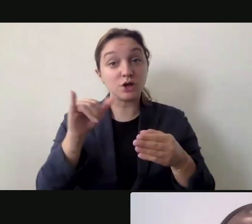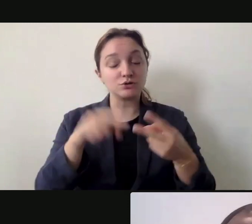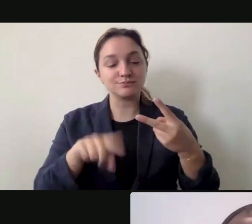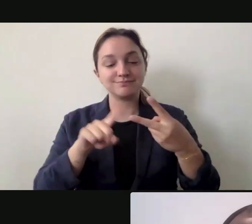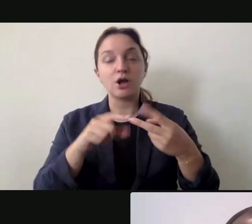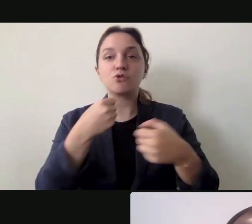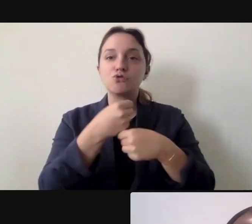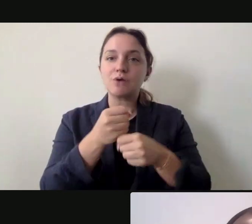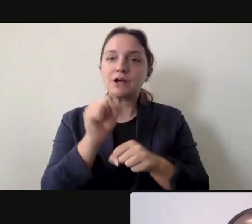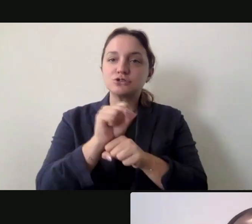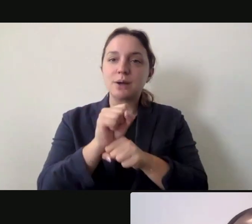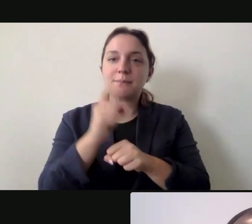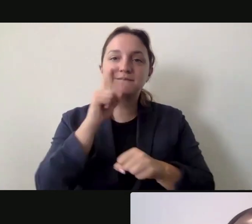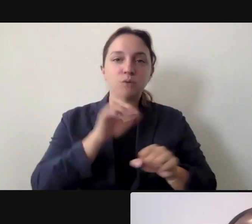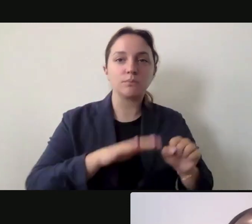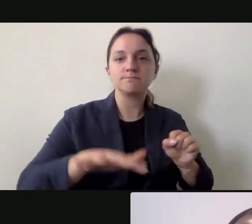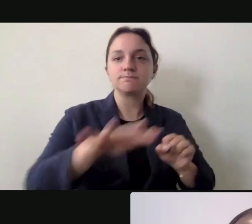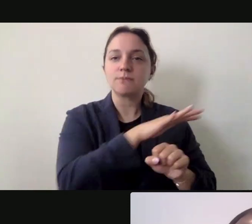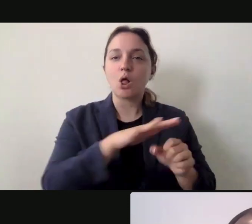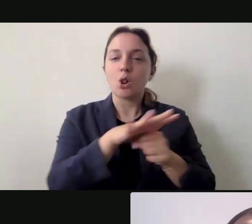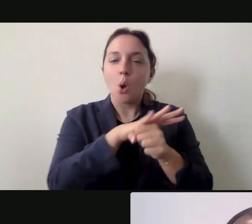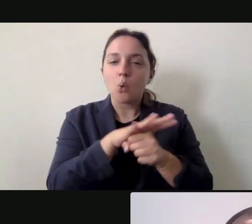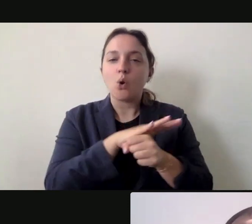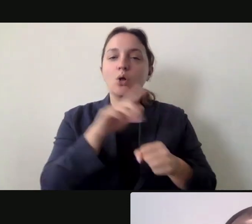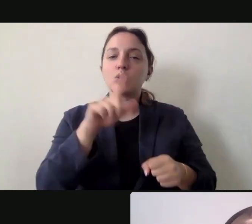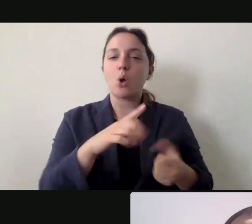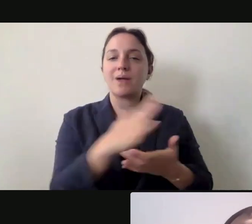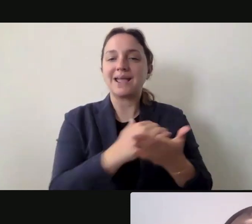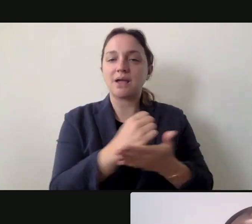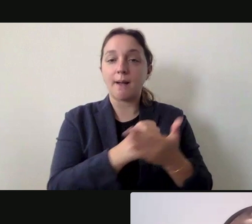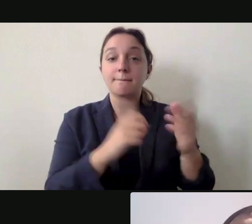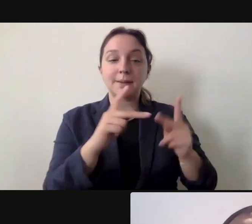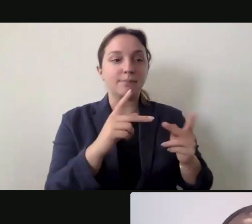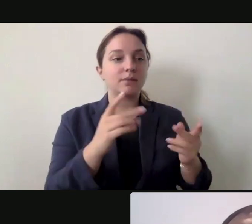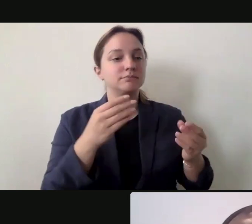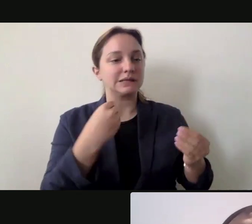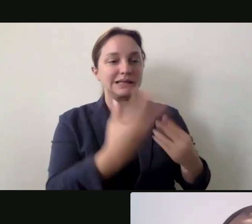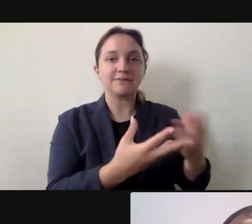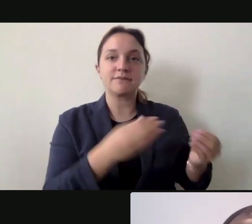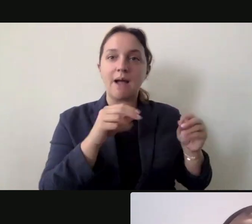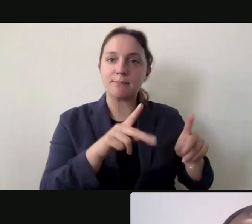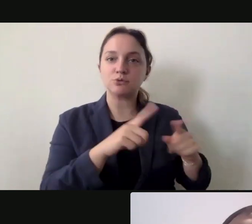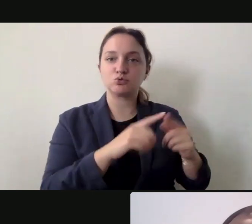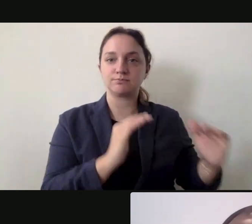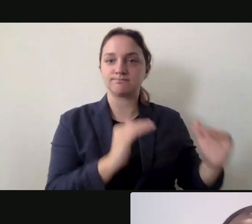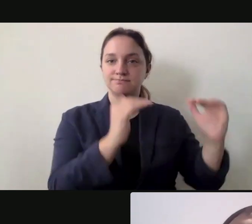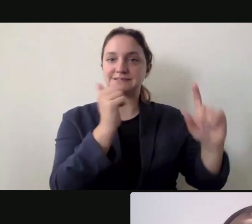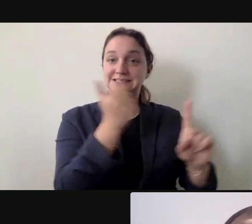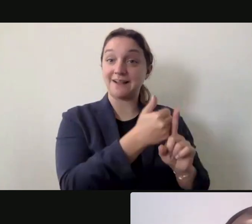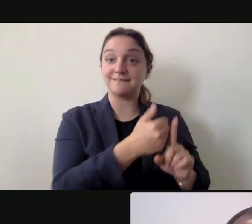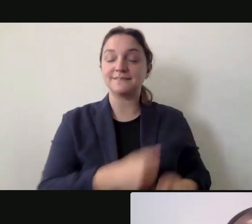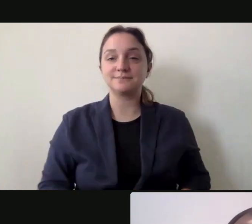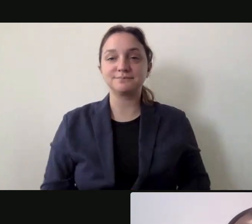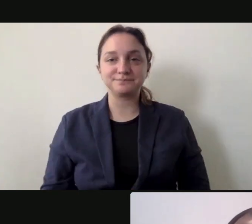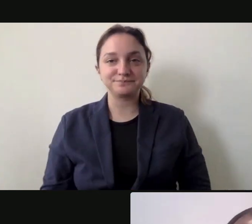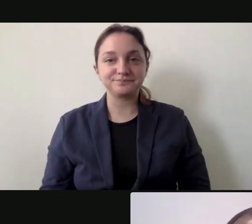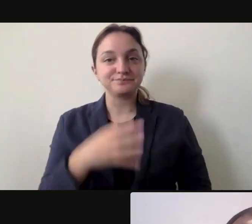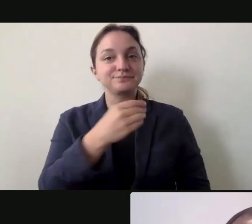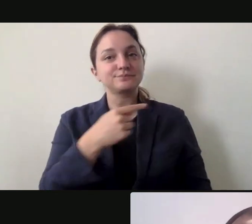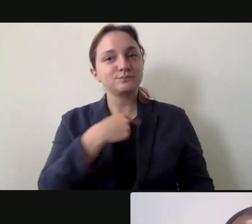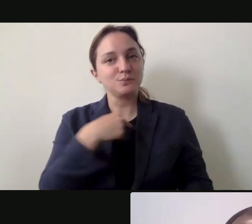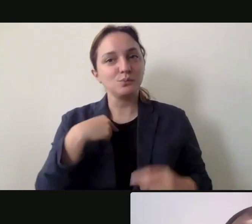low-income workers, and they want to have high impact on the communities that they're serving to